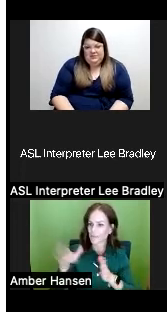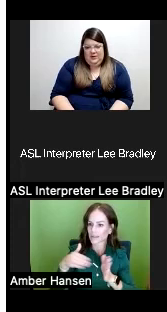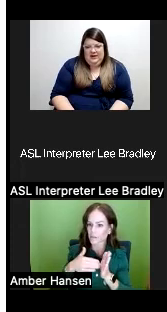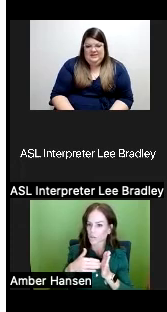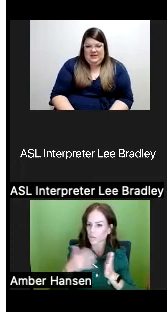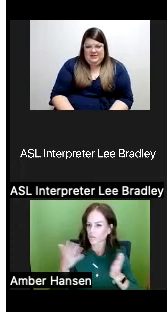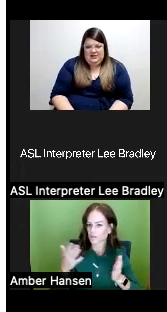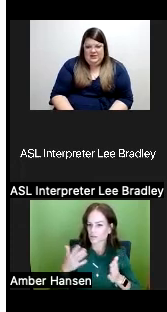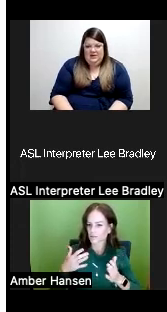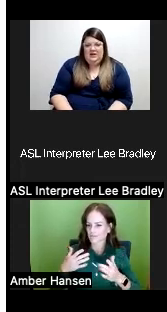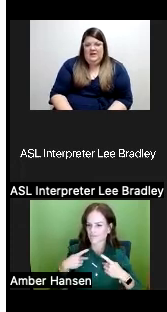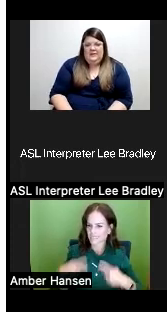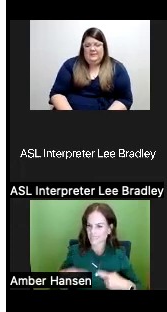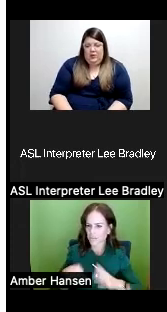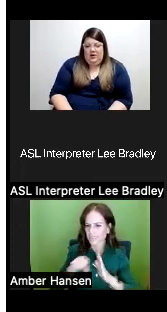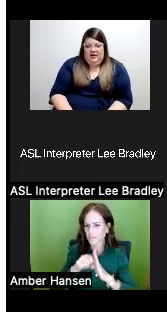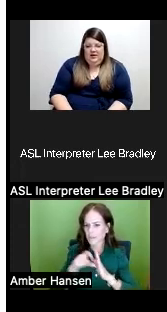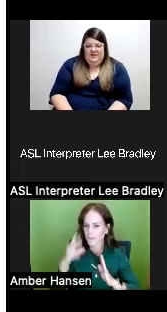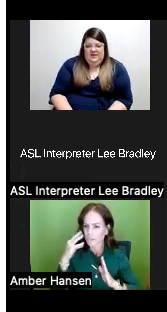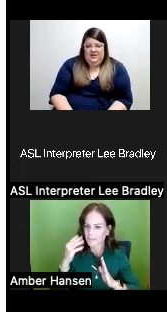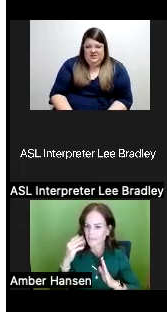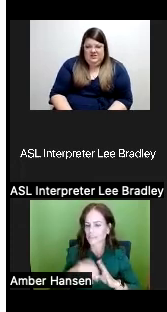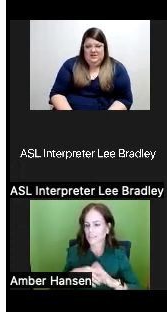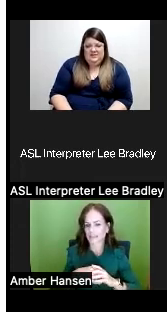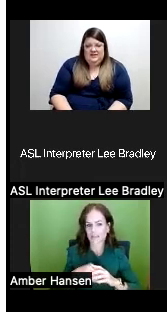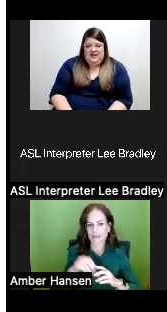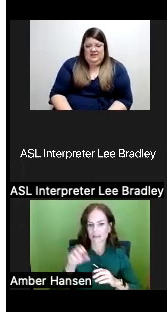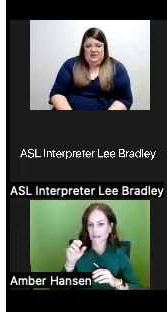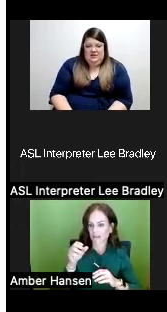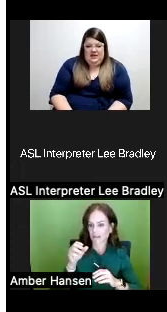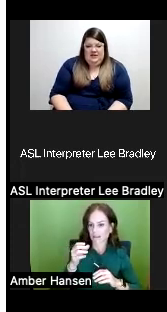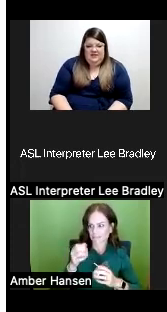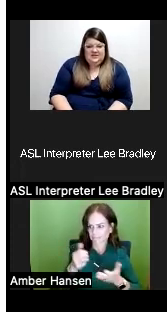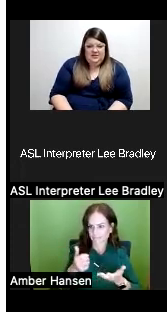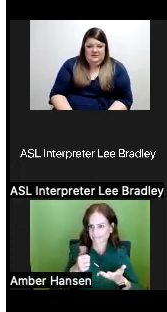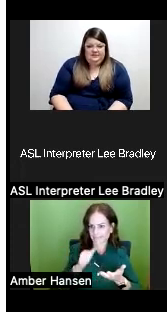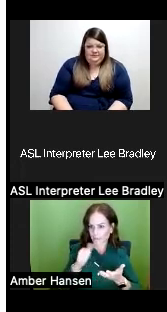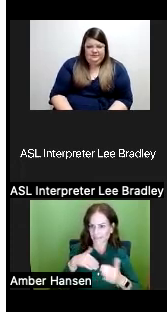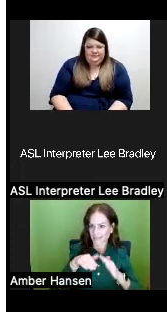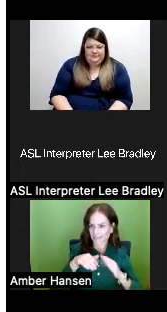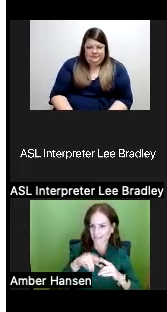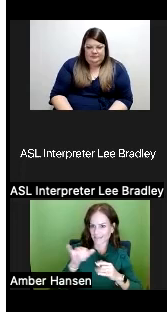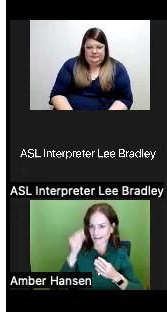as those are being explained to you. Or, even the doctors, sometimes when they're having a physical.